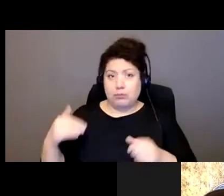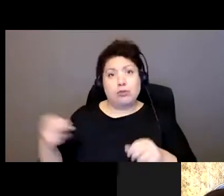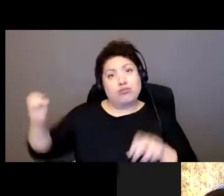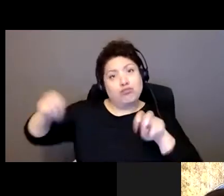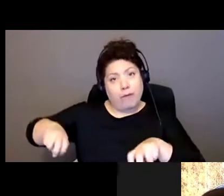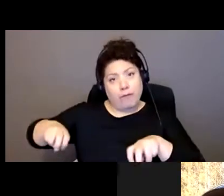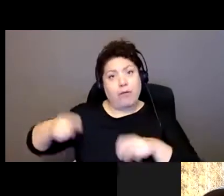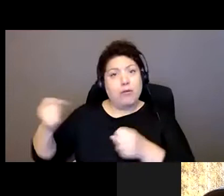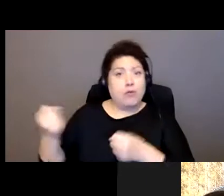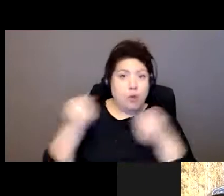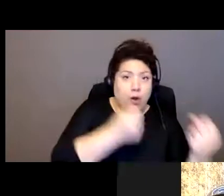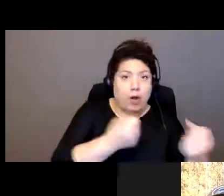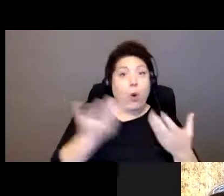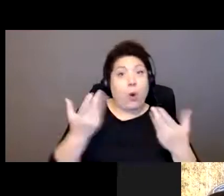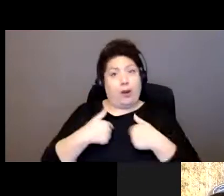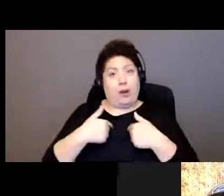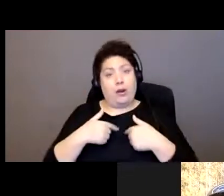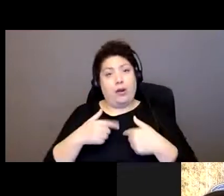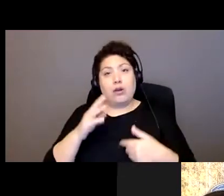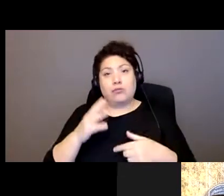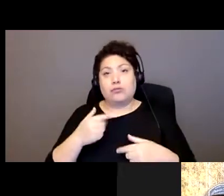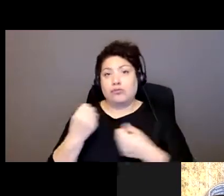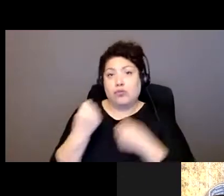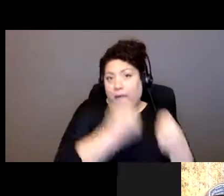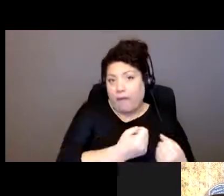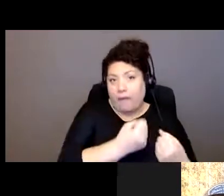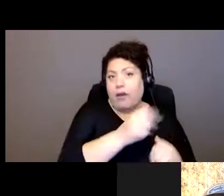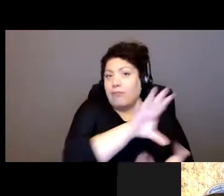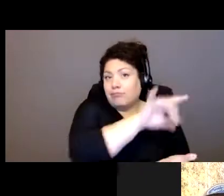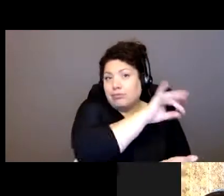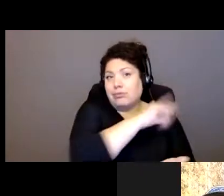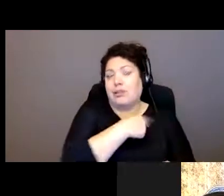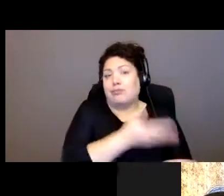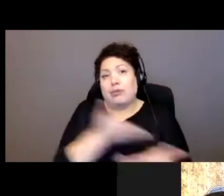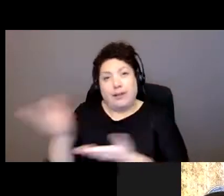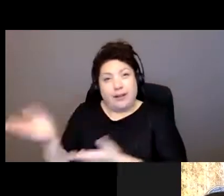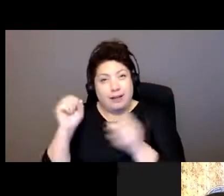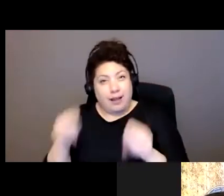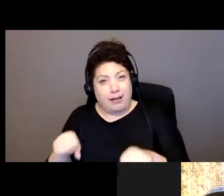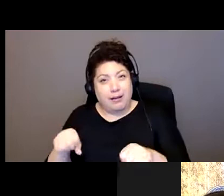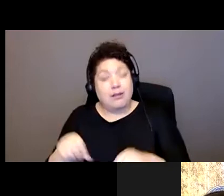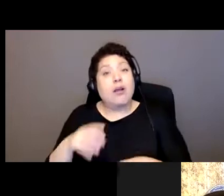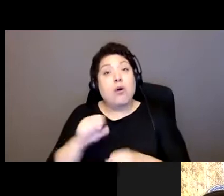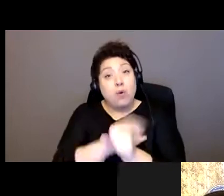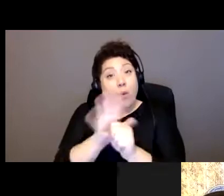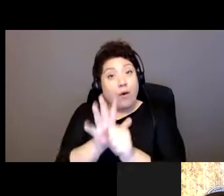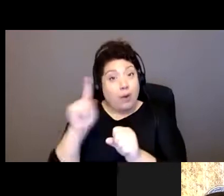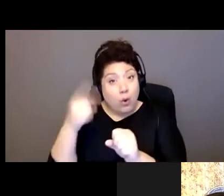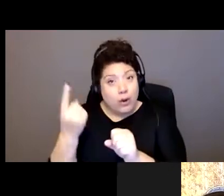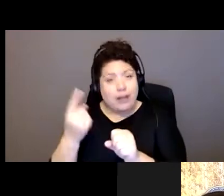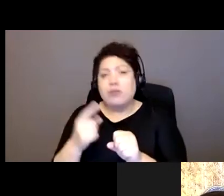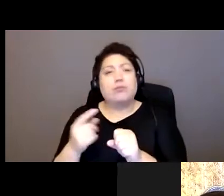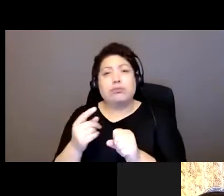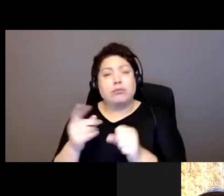know what I mean? And not just during COVID, but like in general, that's just how you should be with your elders. And I feel like sometimes